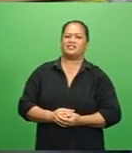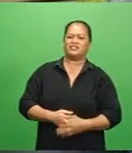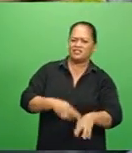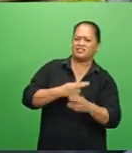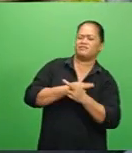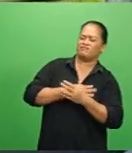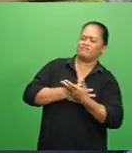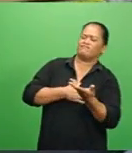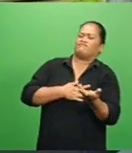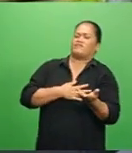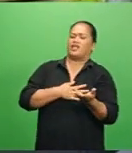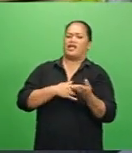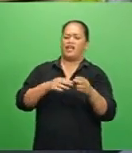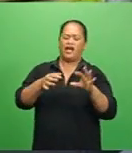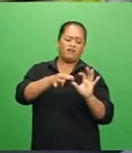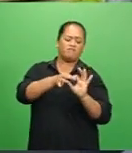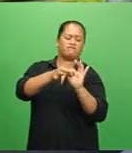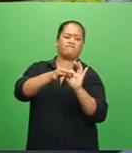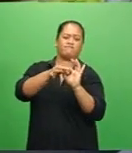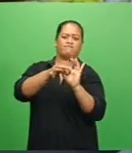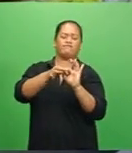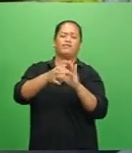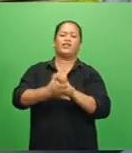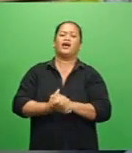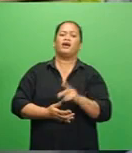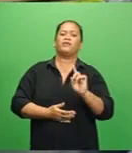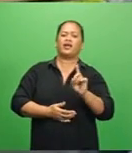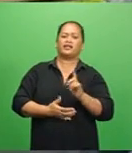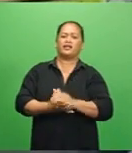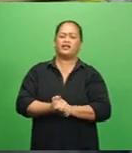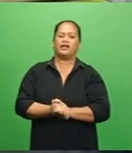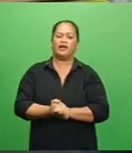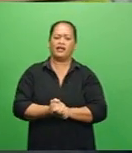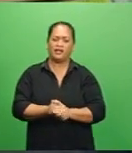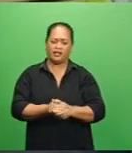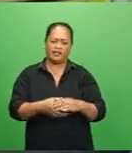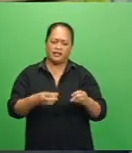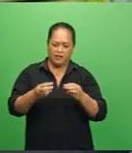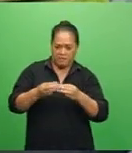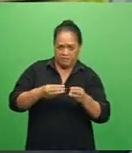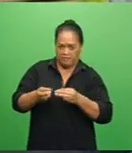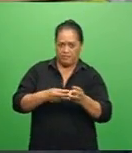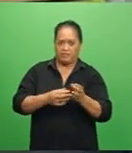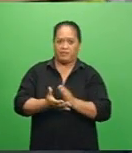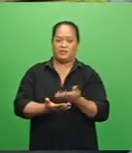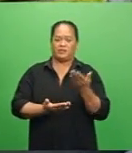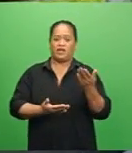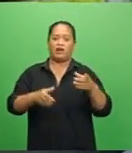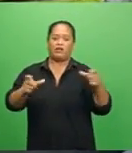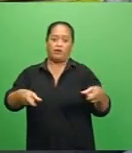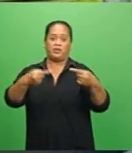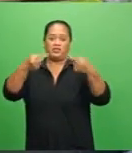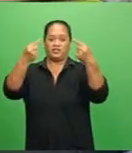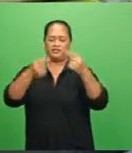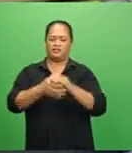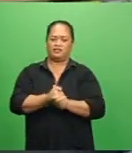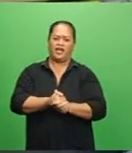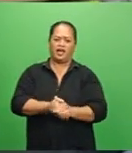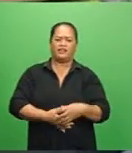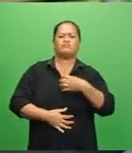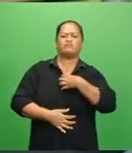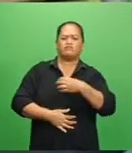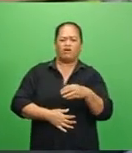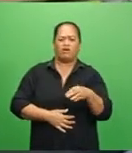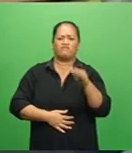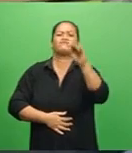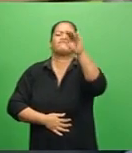comp. For us, the preparation of this franchise is one of it, and there's further plans down